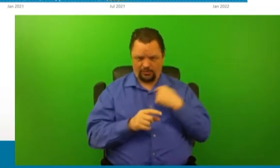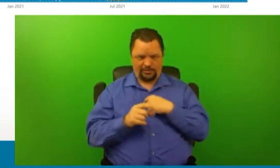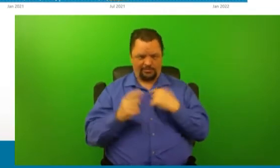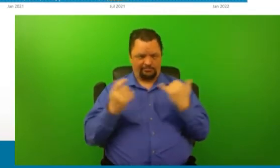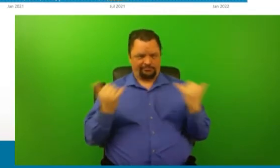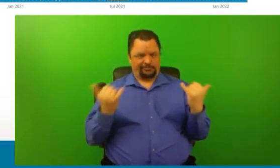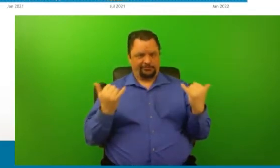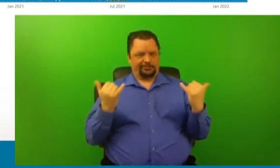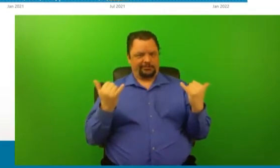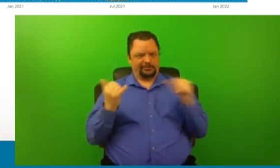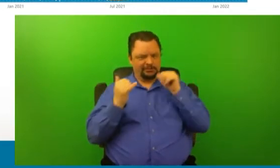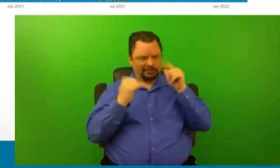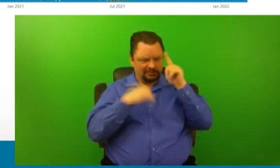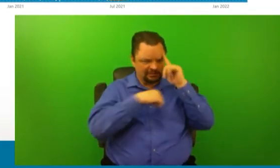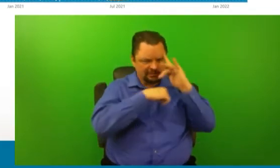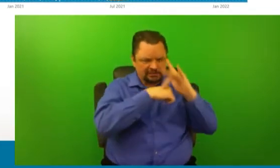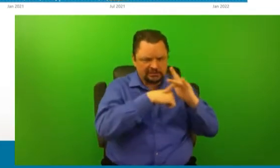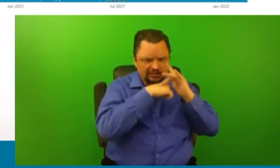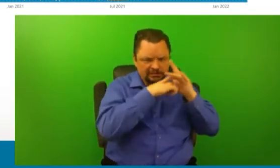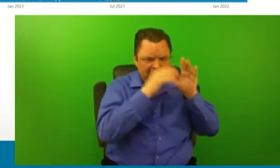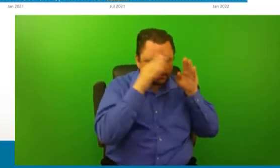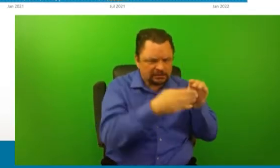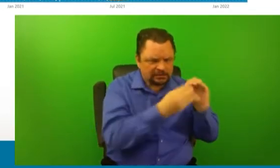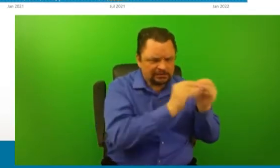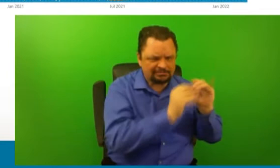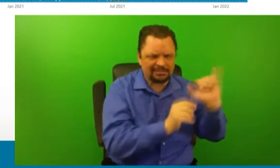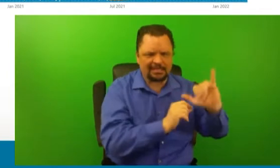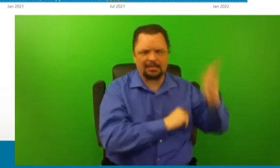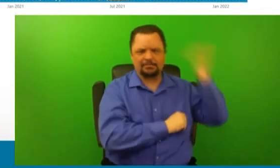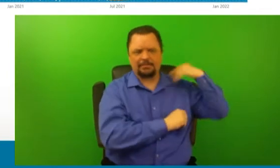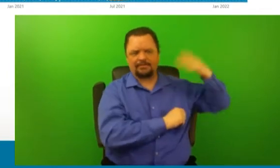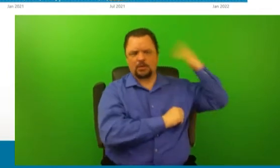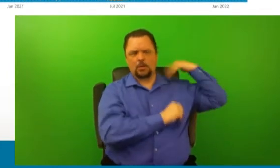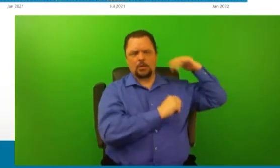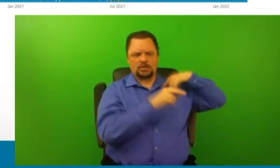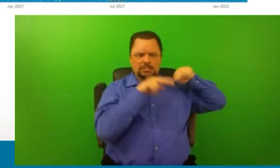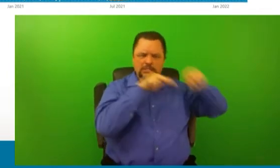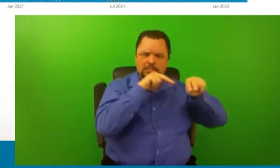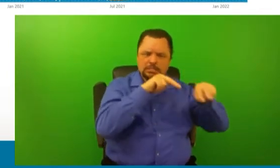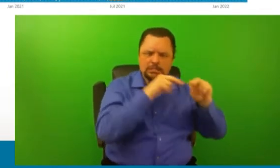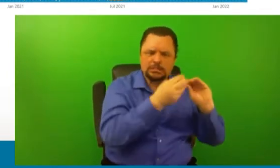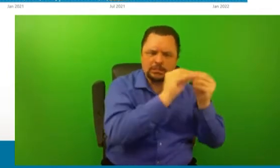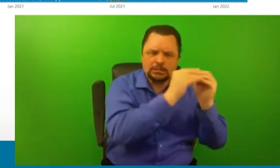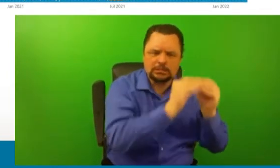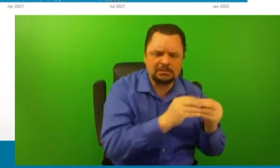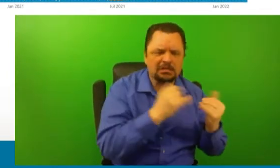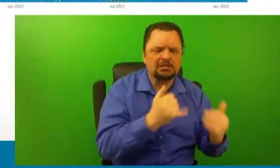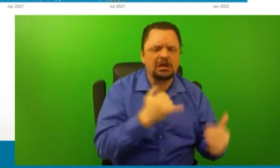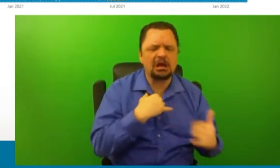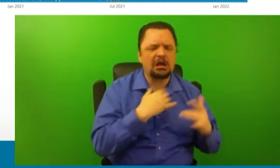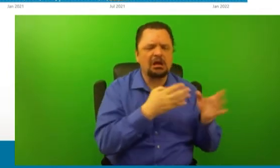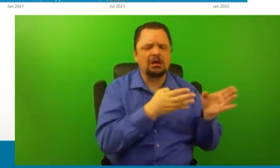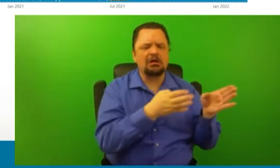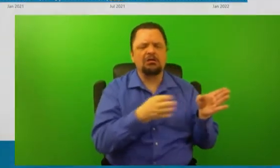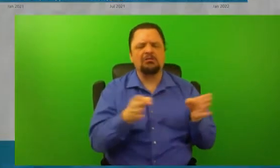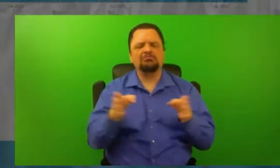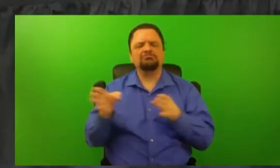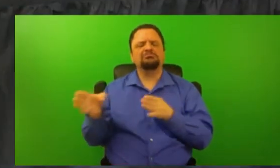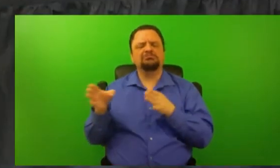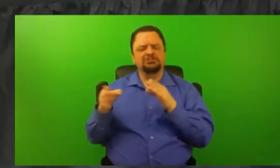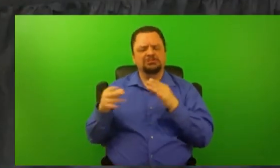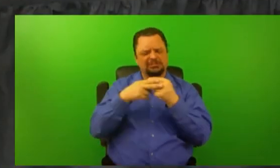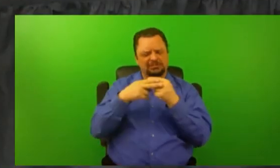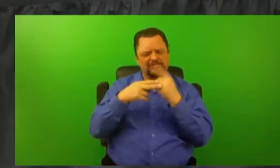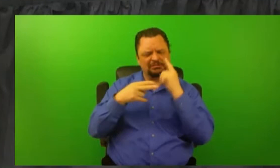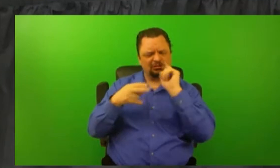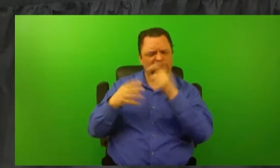the numbers that we wanted to look at in the very beginning of all of this. So that's why we're moving away from that slide. So the question, I